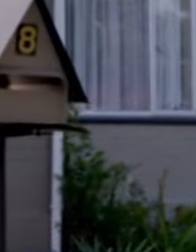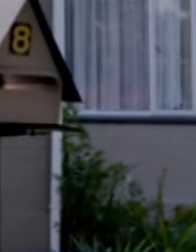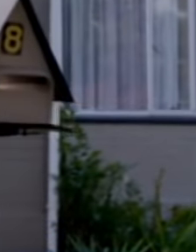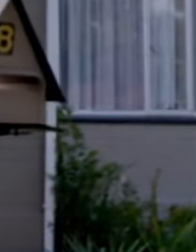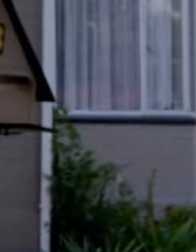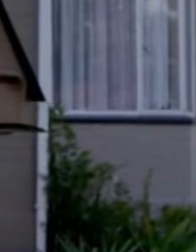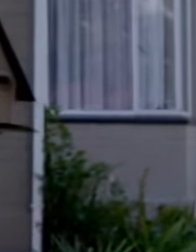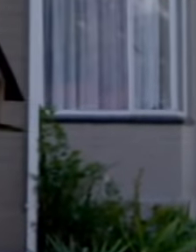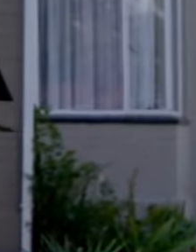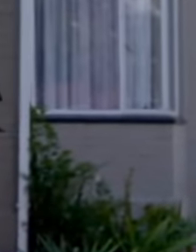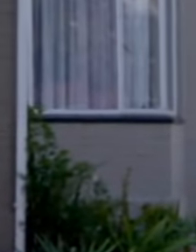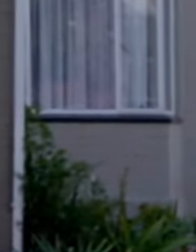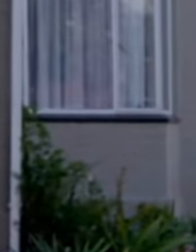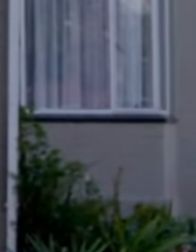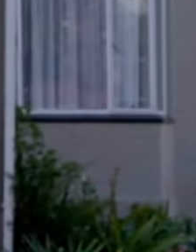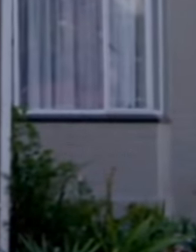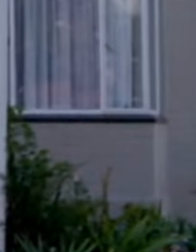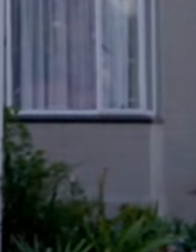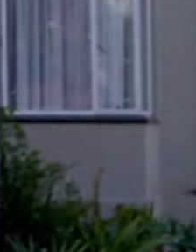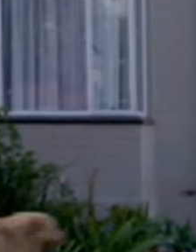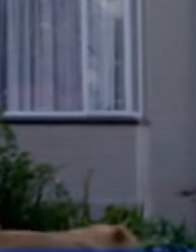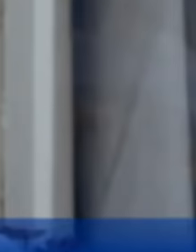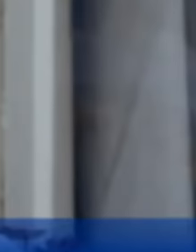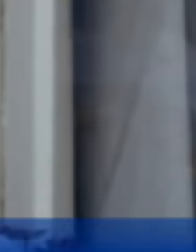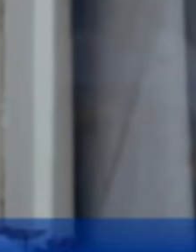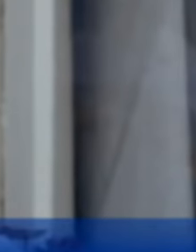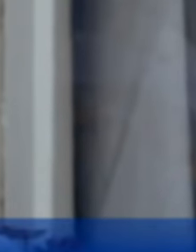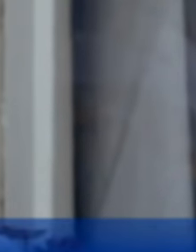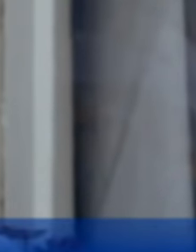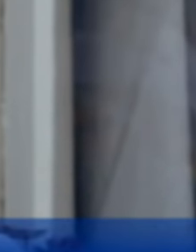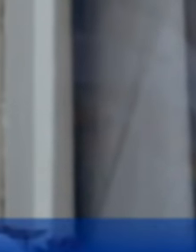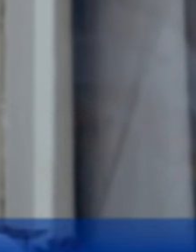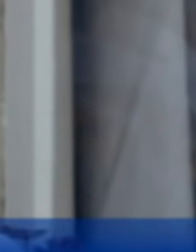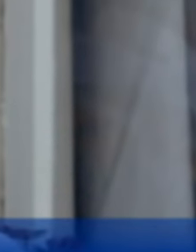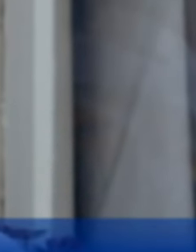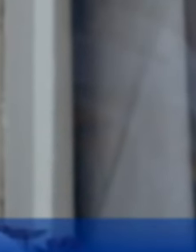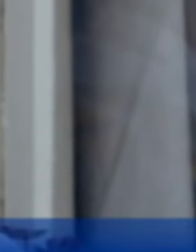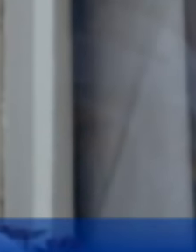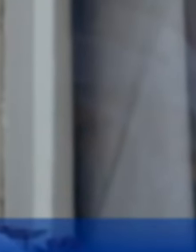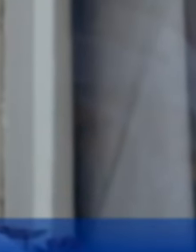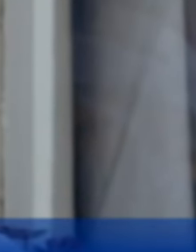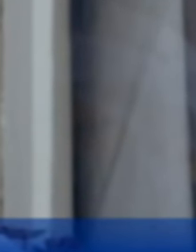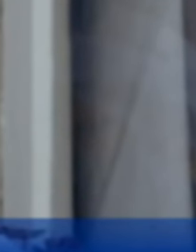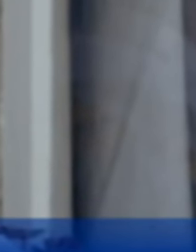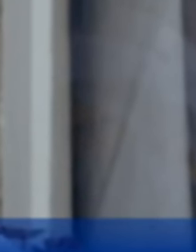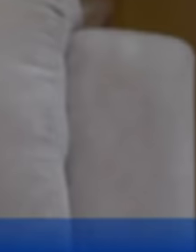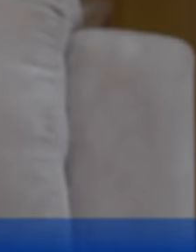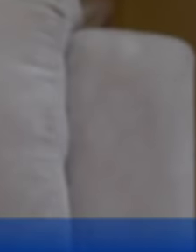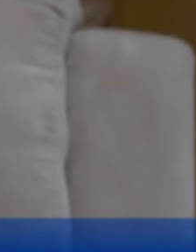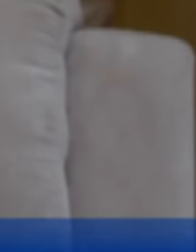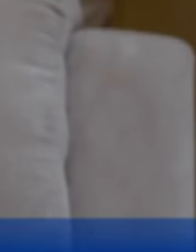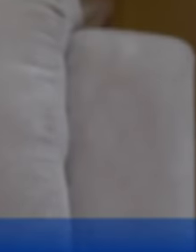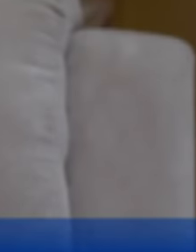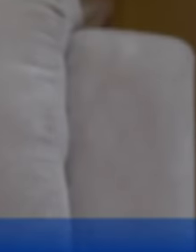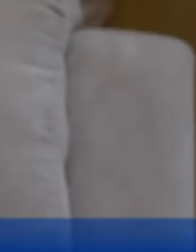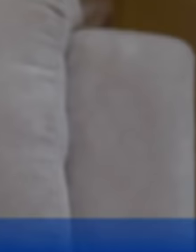told my family, I don't want a fancy funeral. They must come there for a cook sister and a sandwich, and then they must use the rest of the money for their future. I